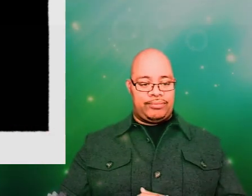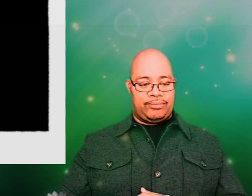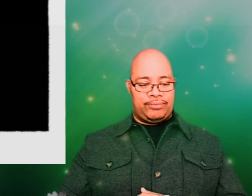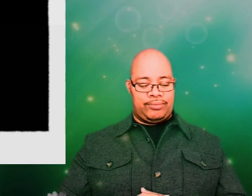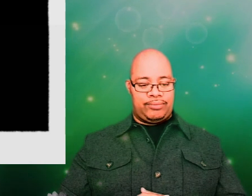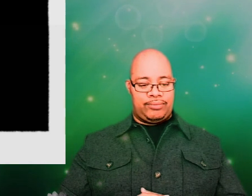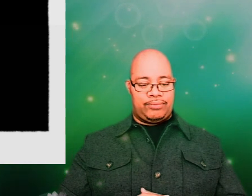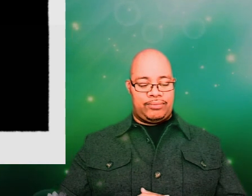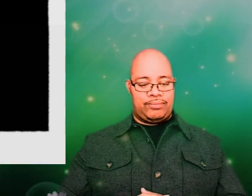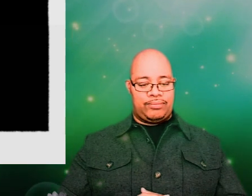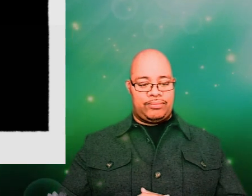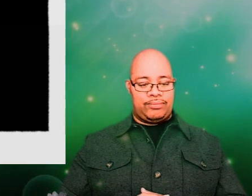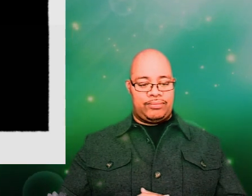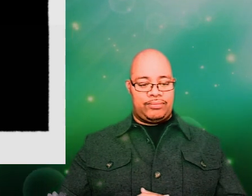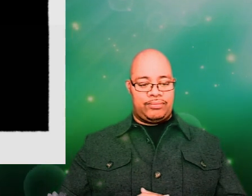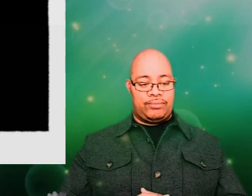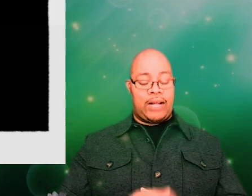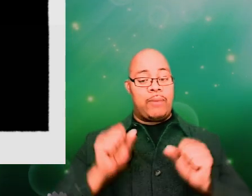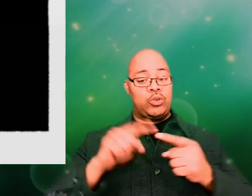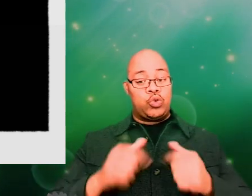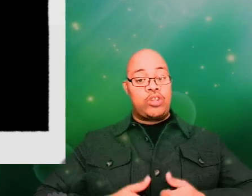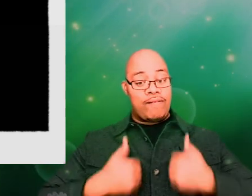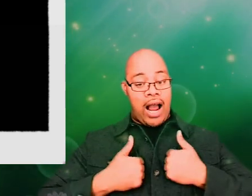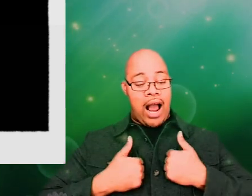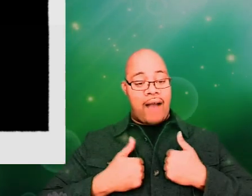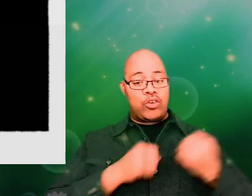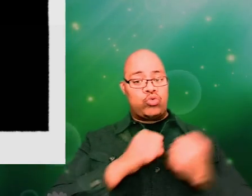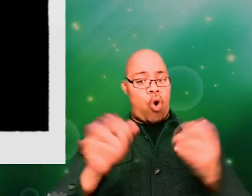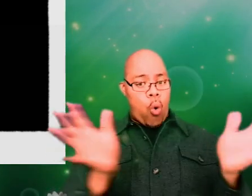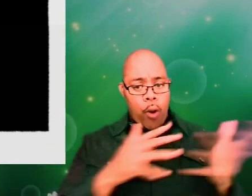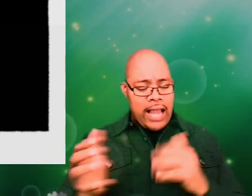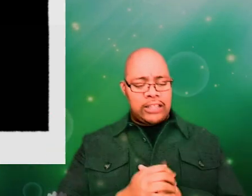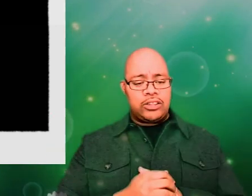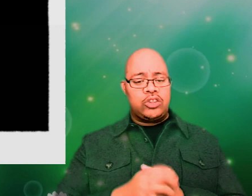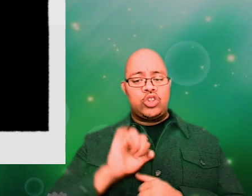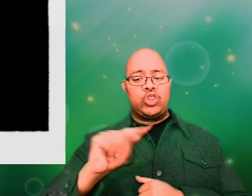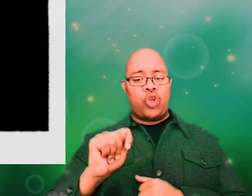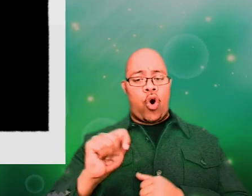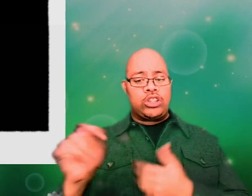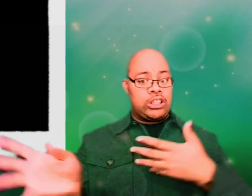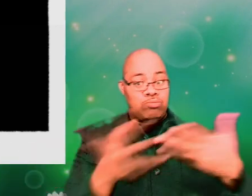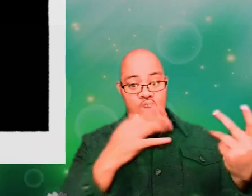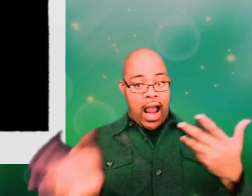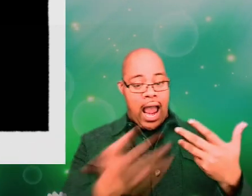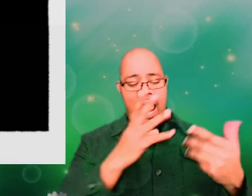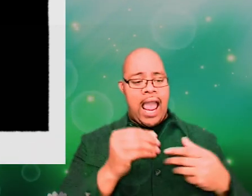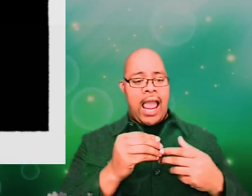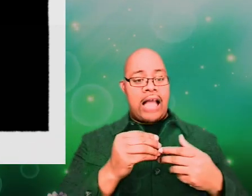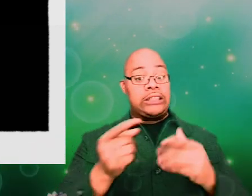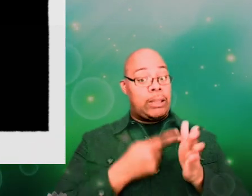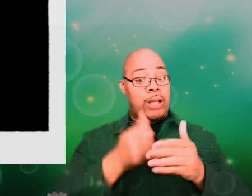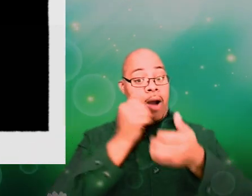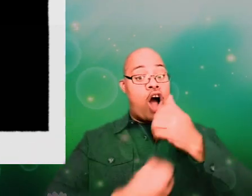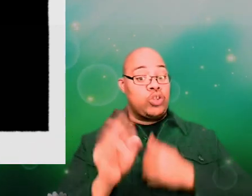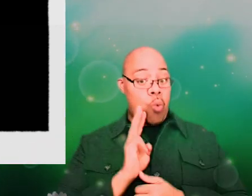under its influence. It's able to survive the strong winds, salt spray, and even short-term submersion under